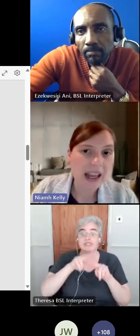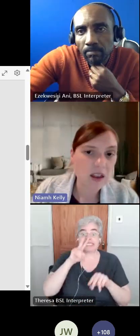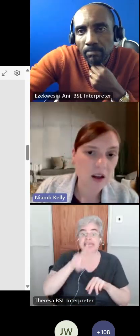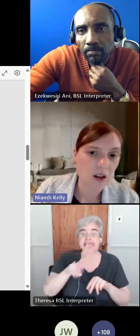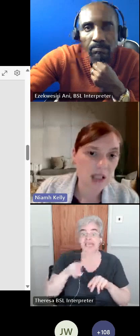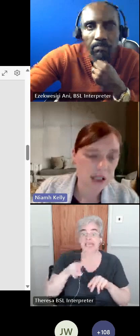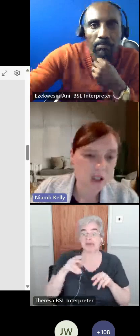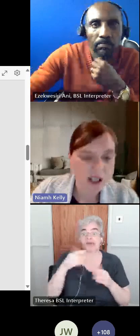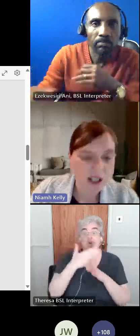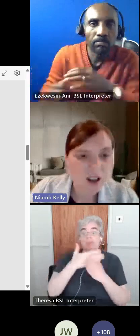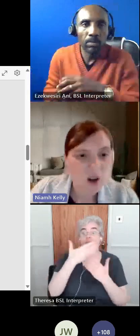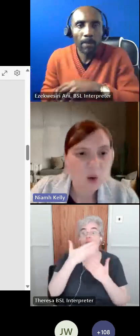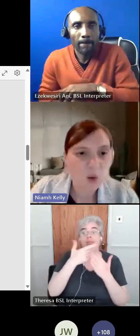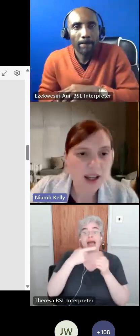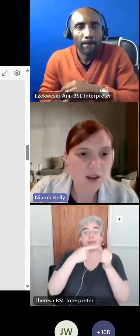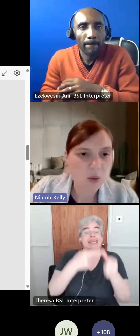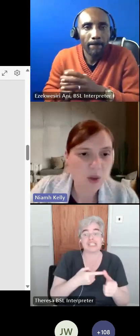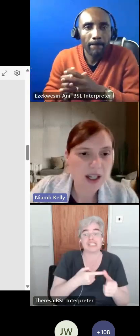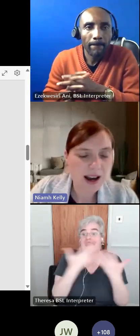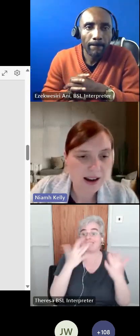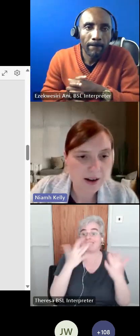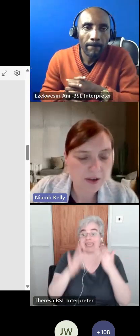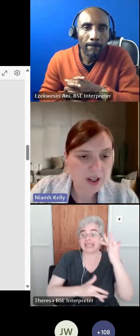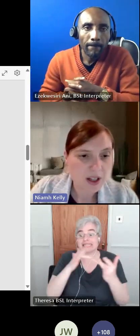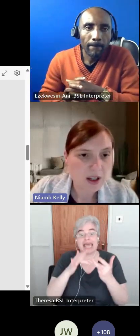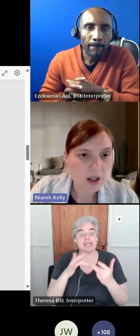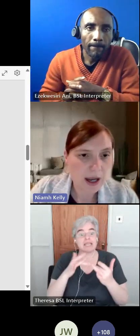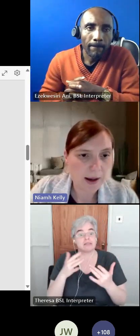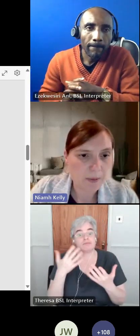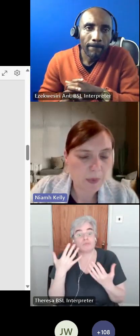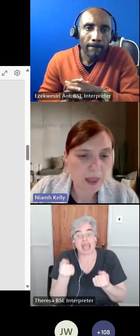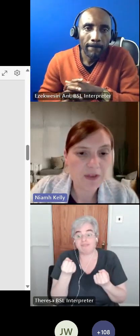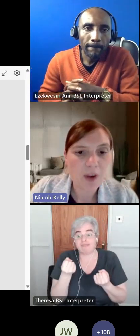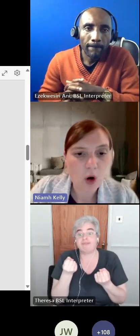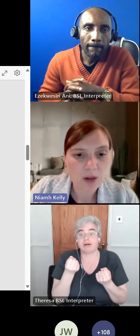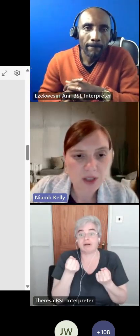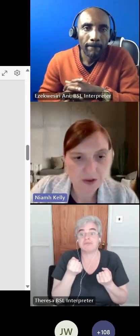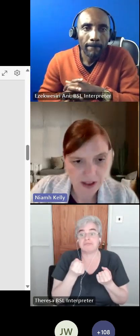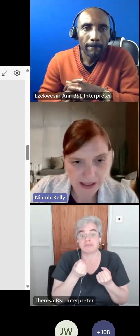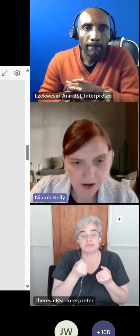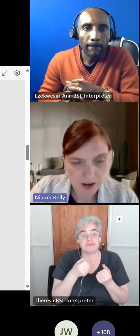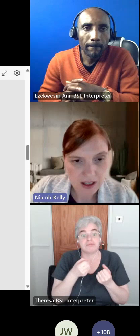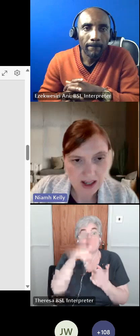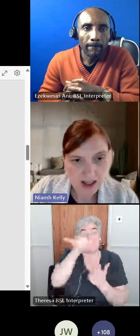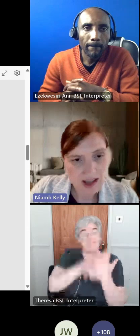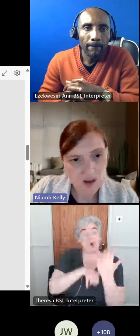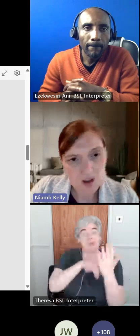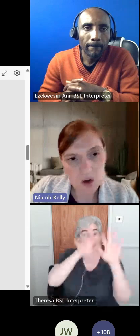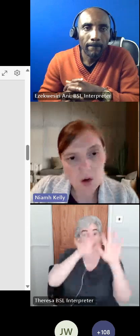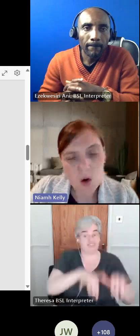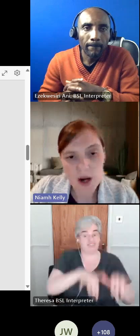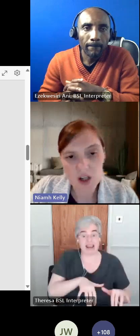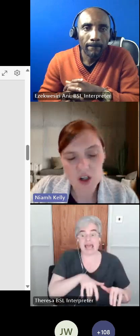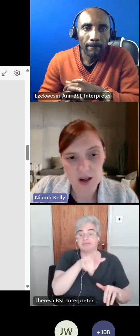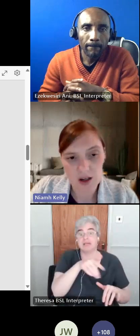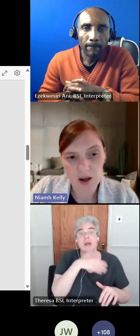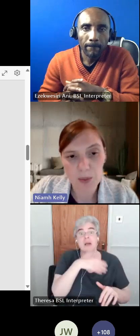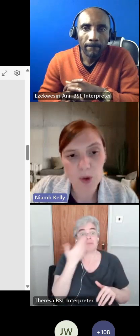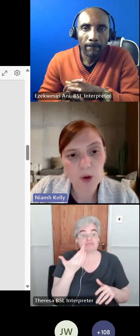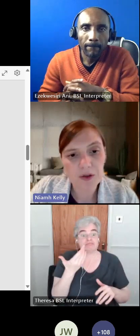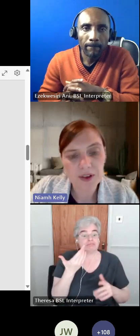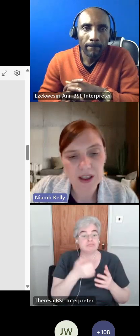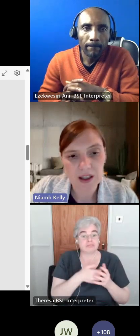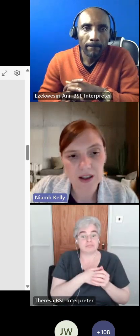application or anything on the internet, when we have a form to fill out, and there's no